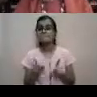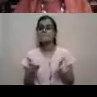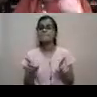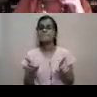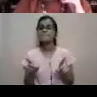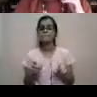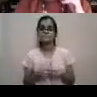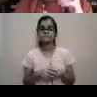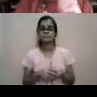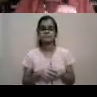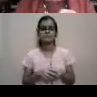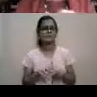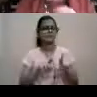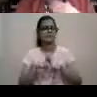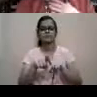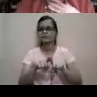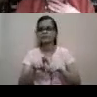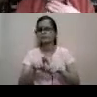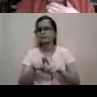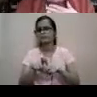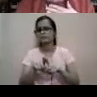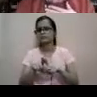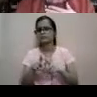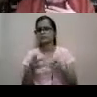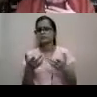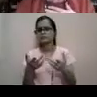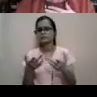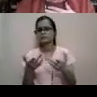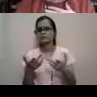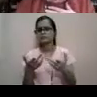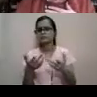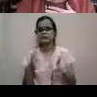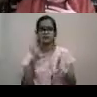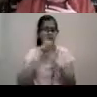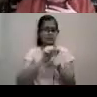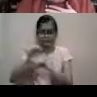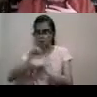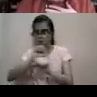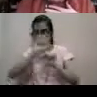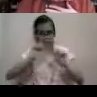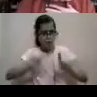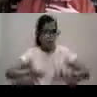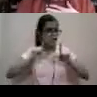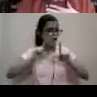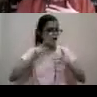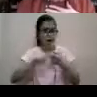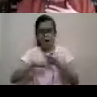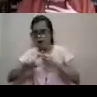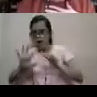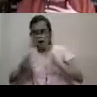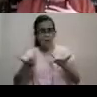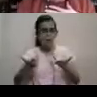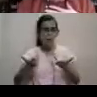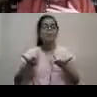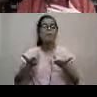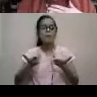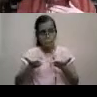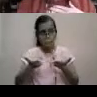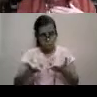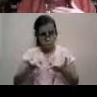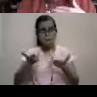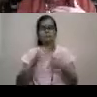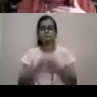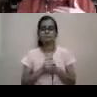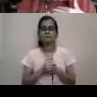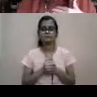way that we can remain recognizable to ourselves and those who love us. If